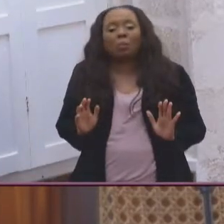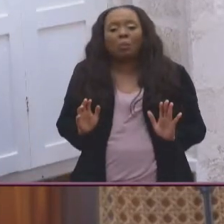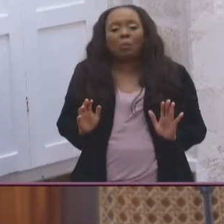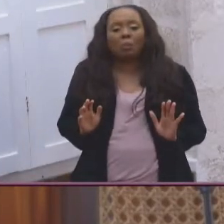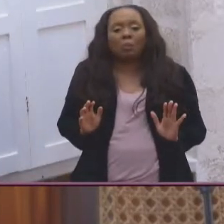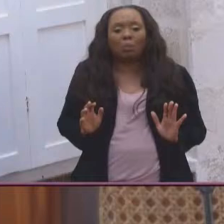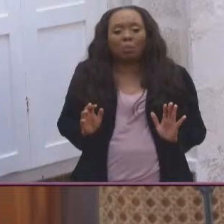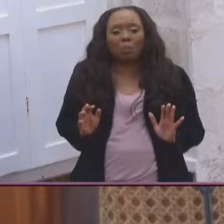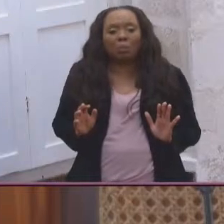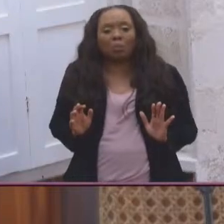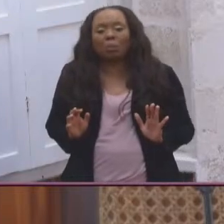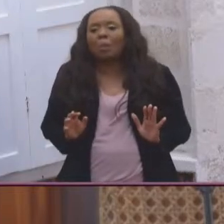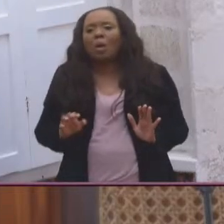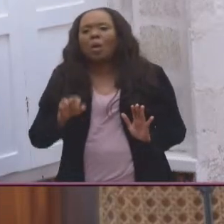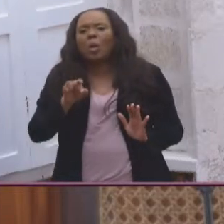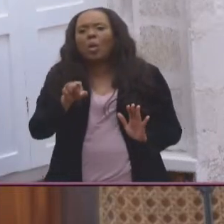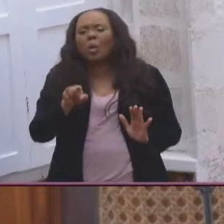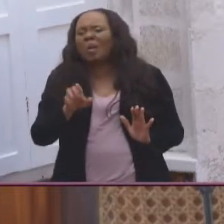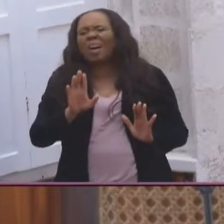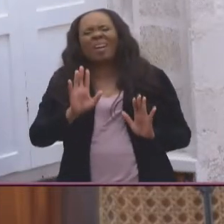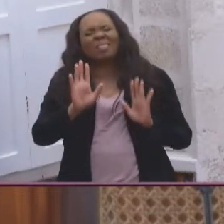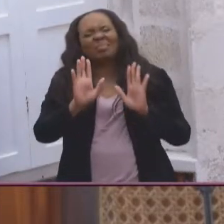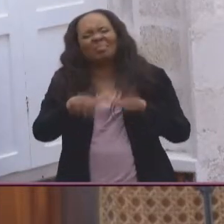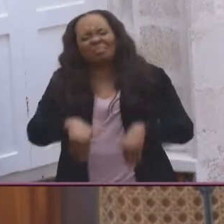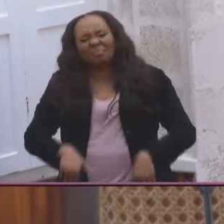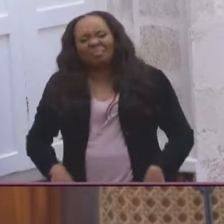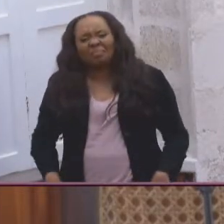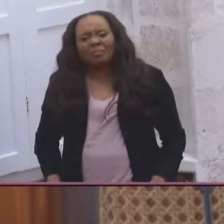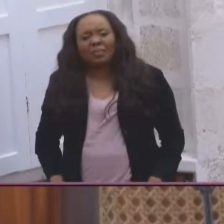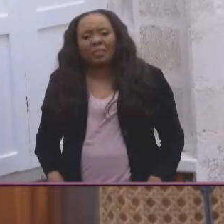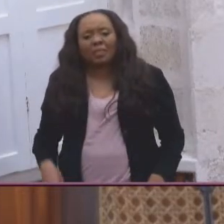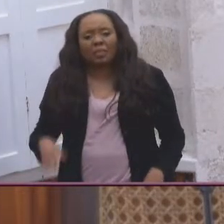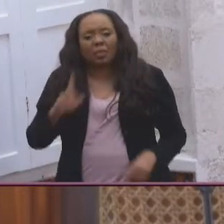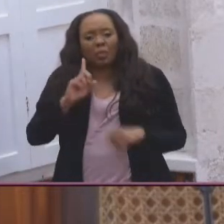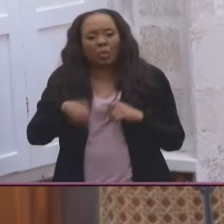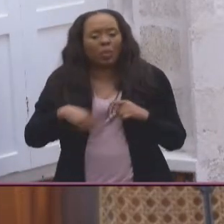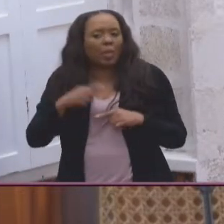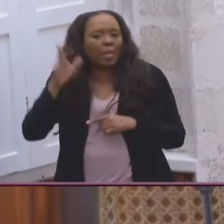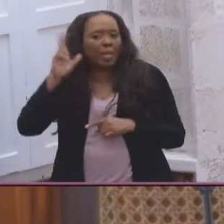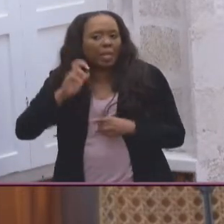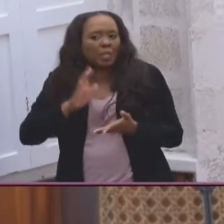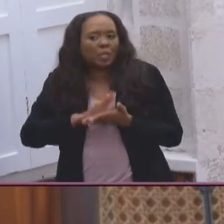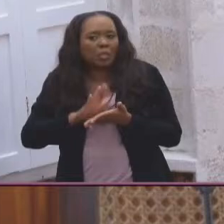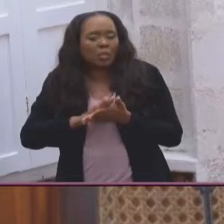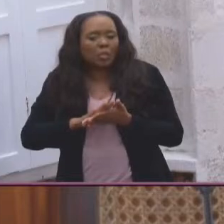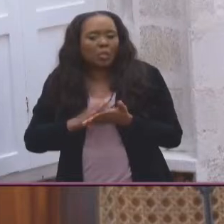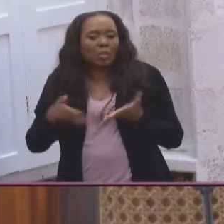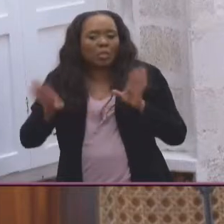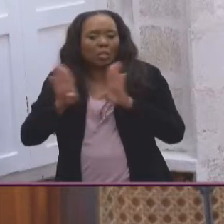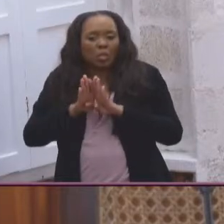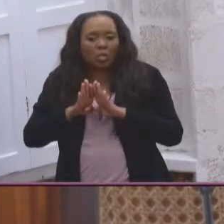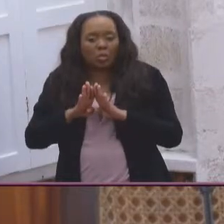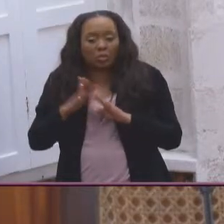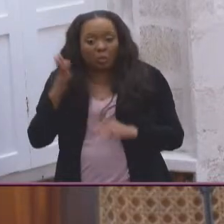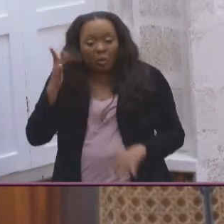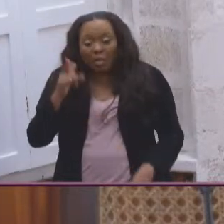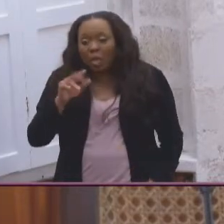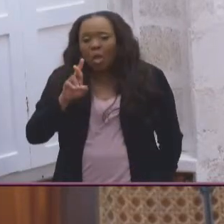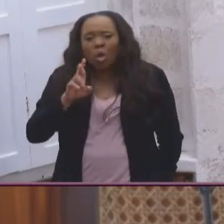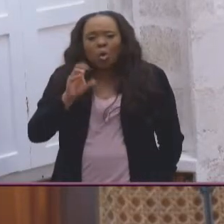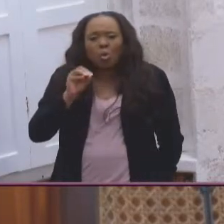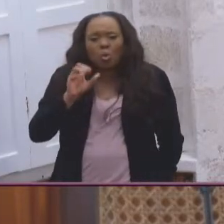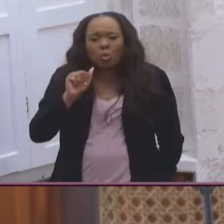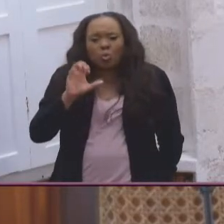to get off scot-free. Every time I hear that a school is closed because there's a roach infestation or a